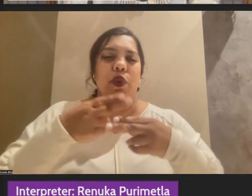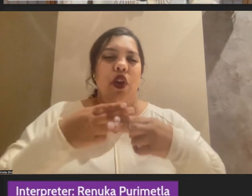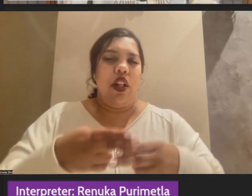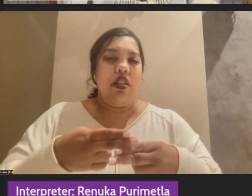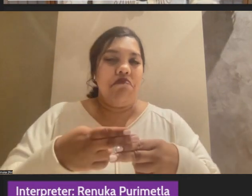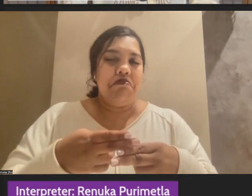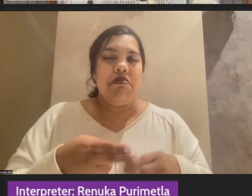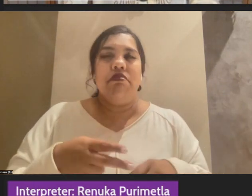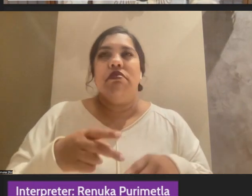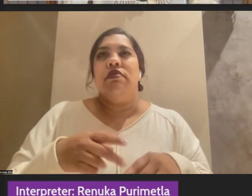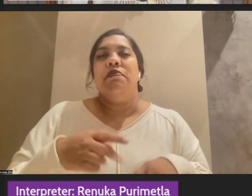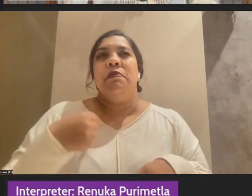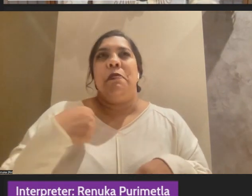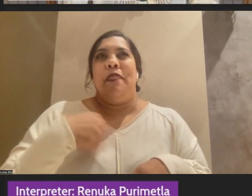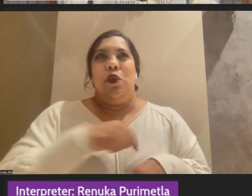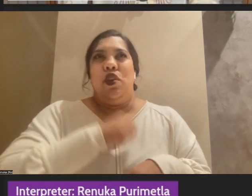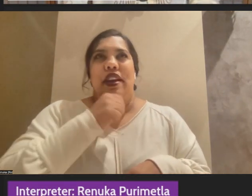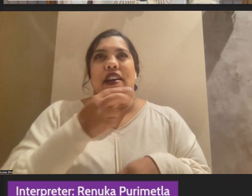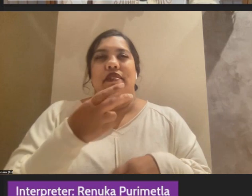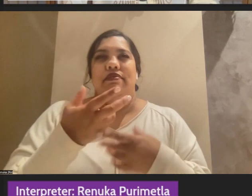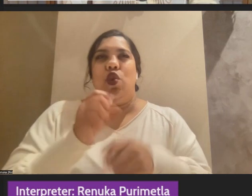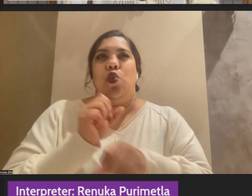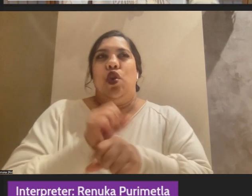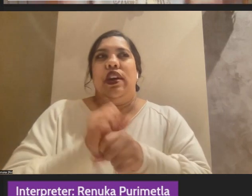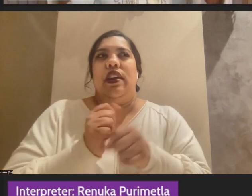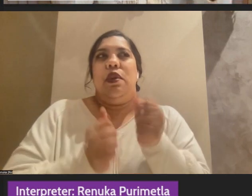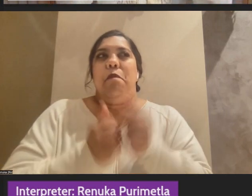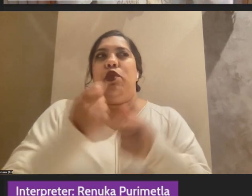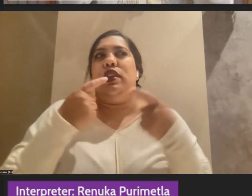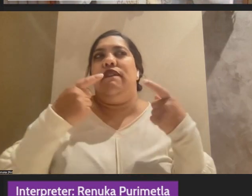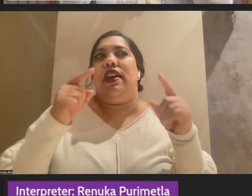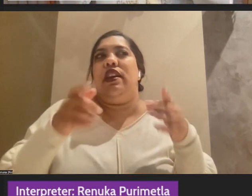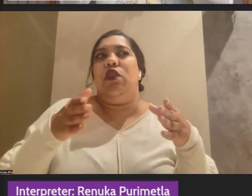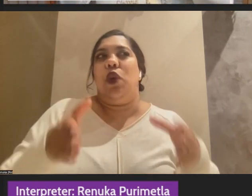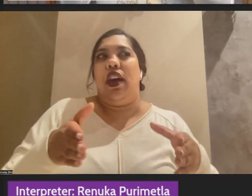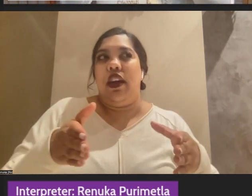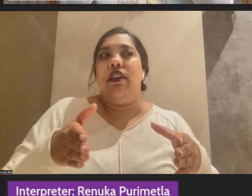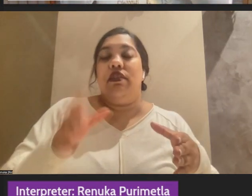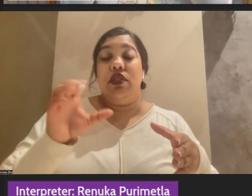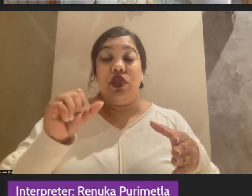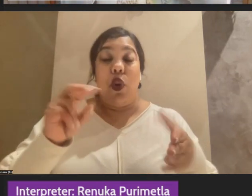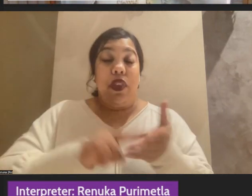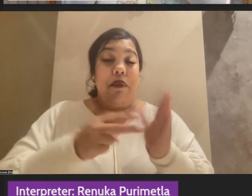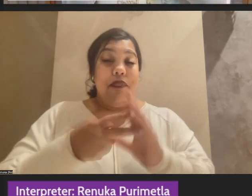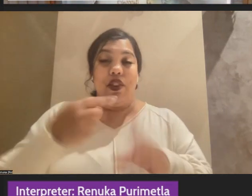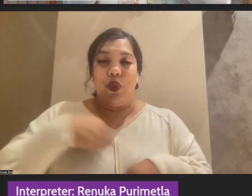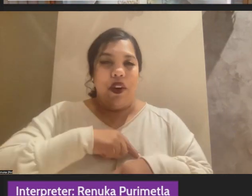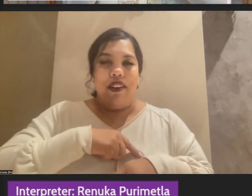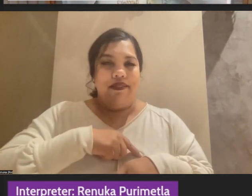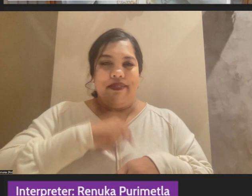that is most effective. And in essence, we are being less open at the